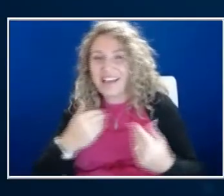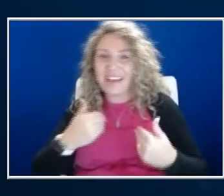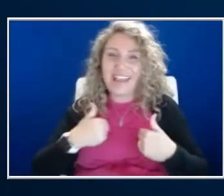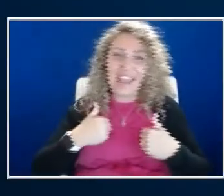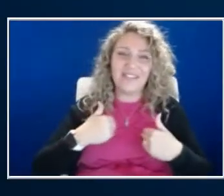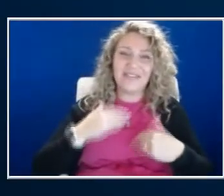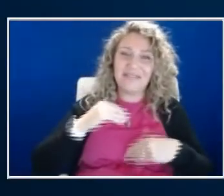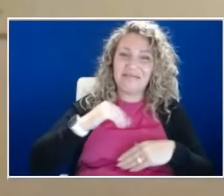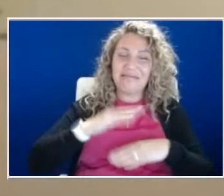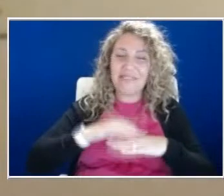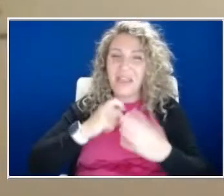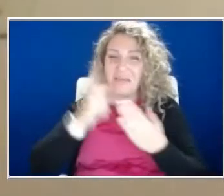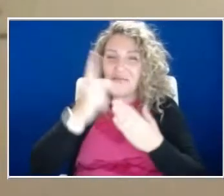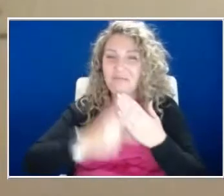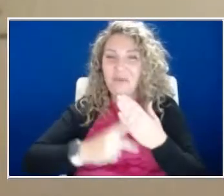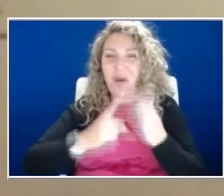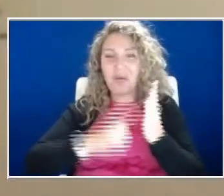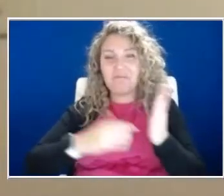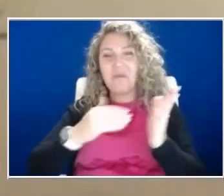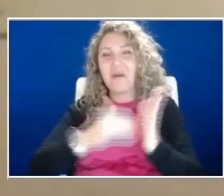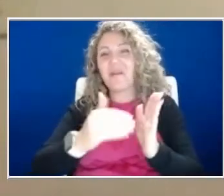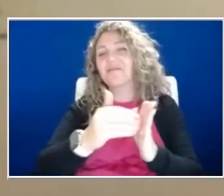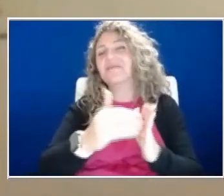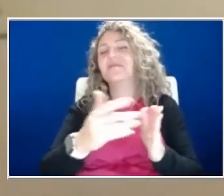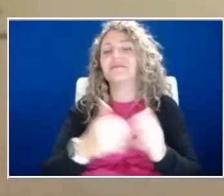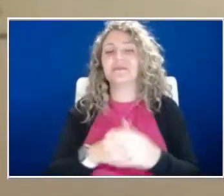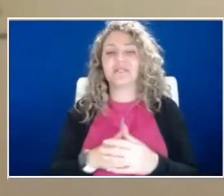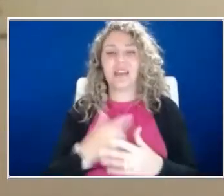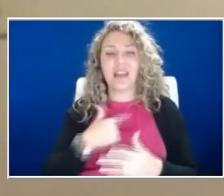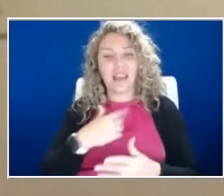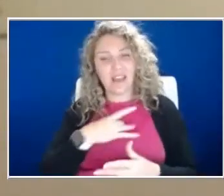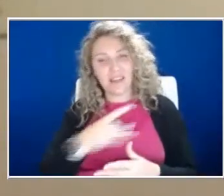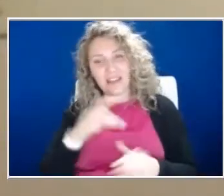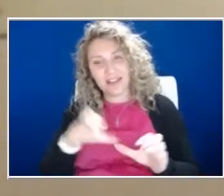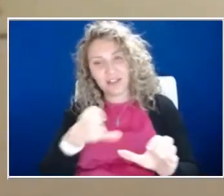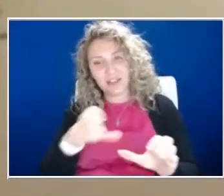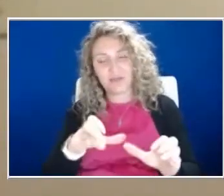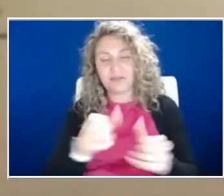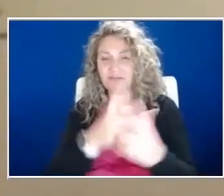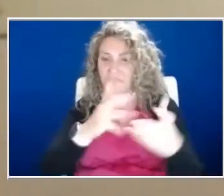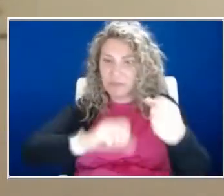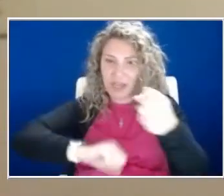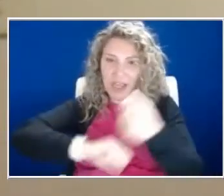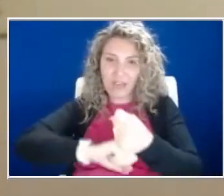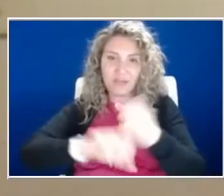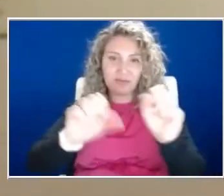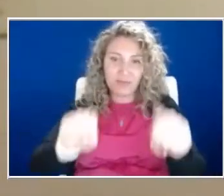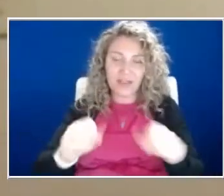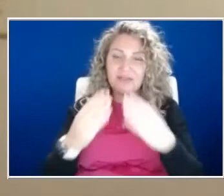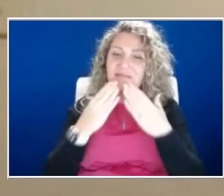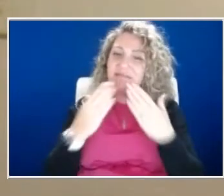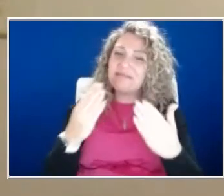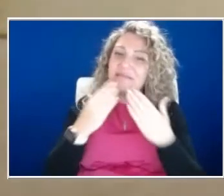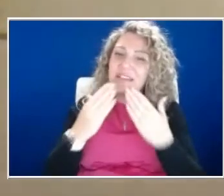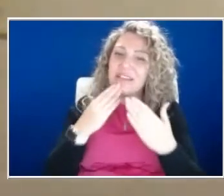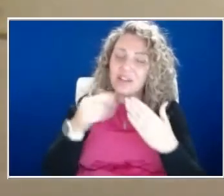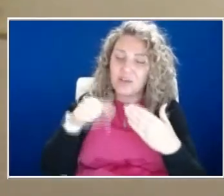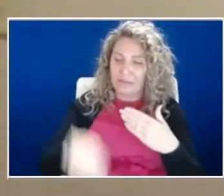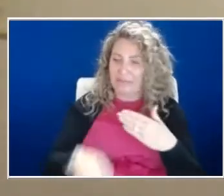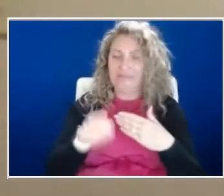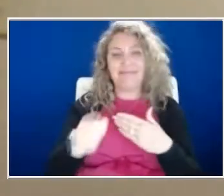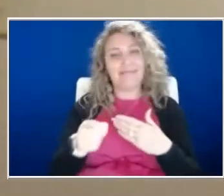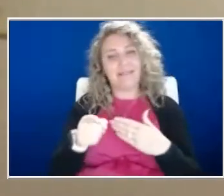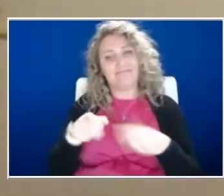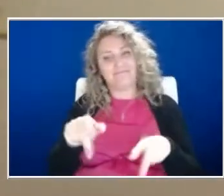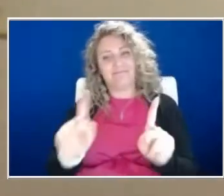again. I like to, do as much advocacy as I can. So thank you for giving me this platform to be able to